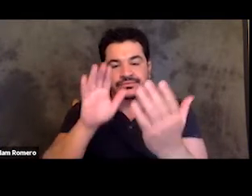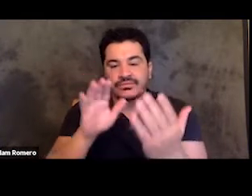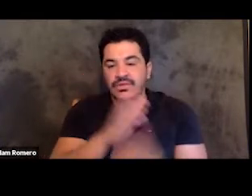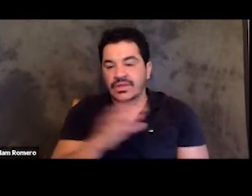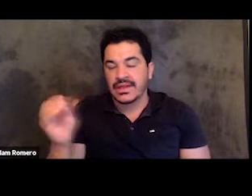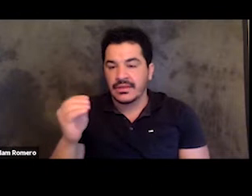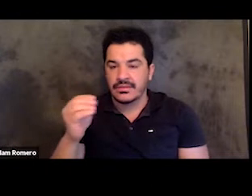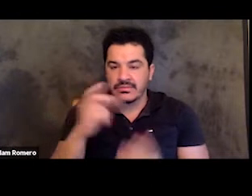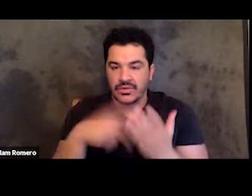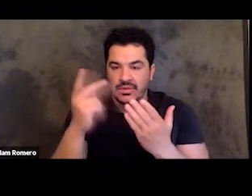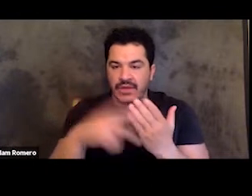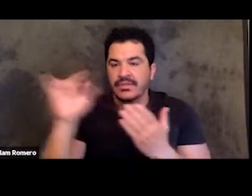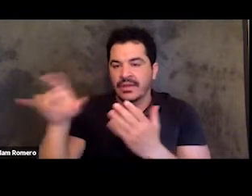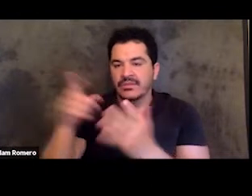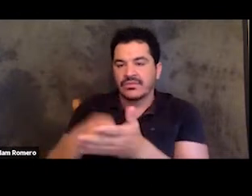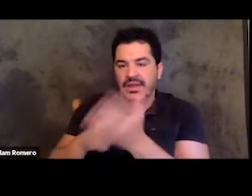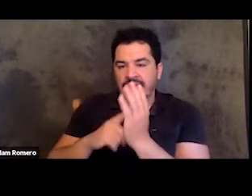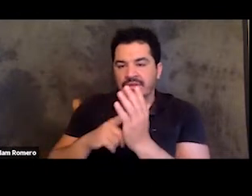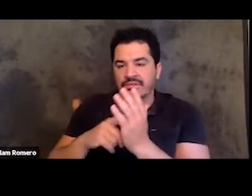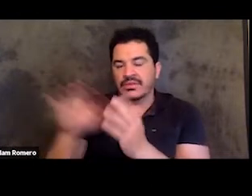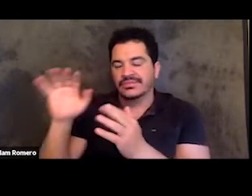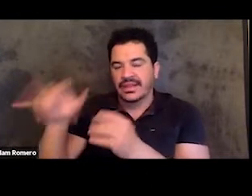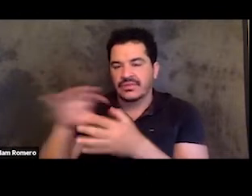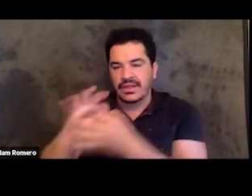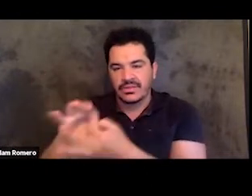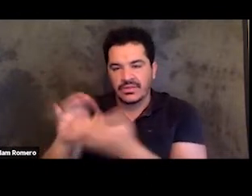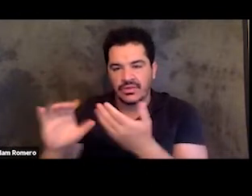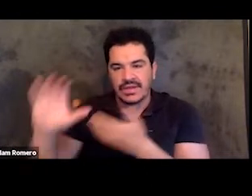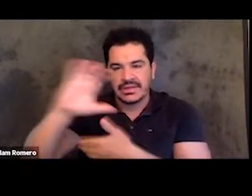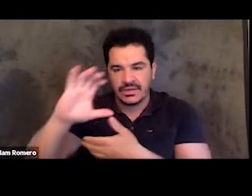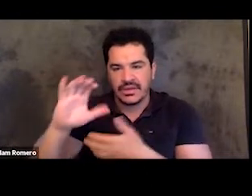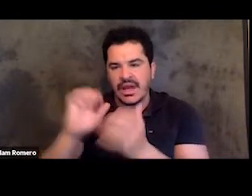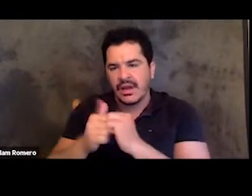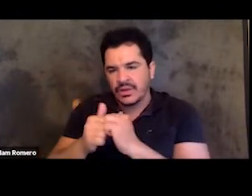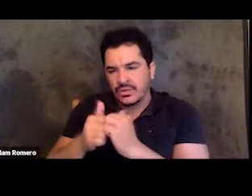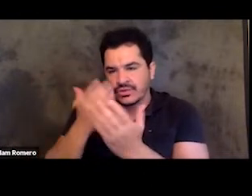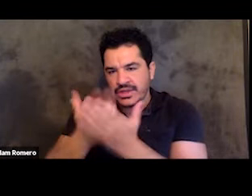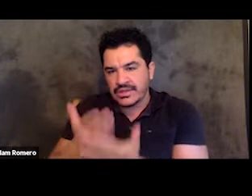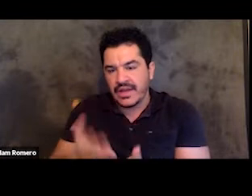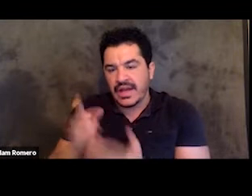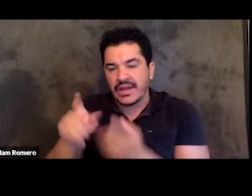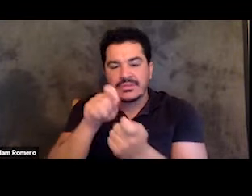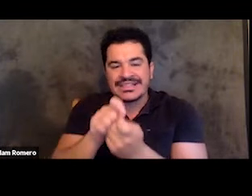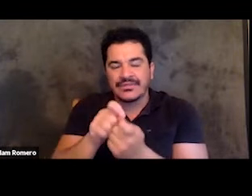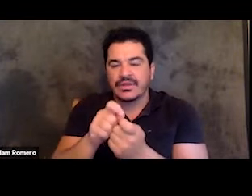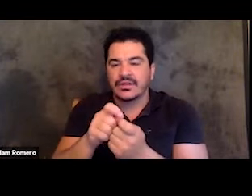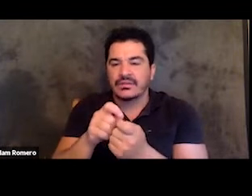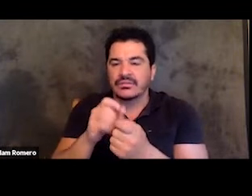that I mentioned before on how you go about justifying a particular intervention that you've chosen. Some programs,